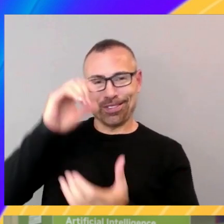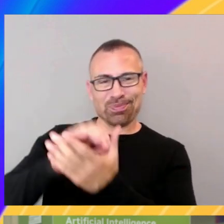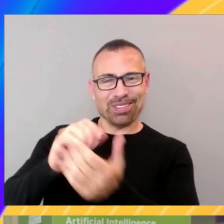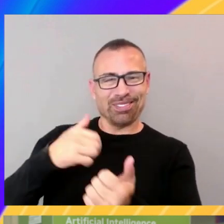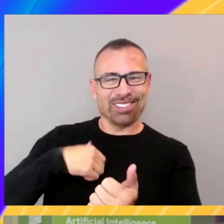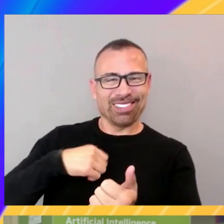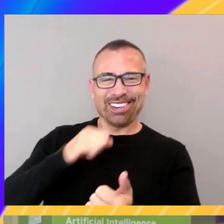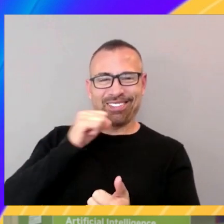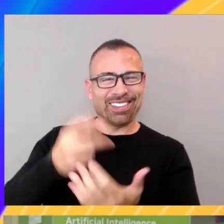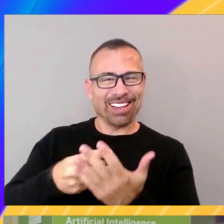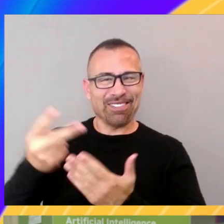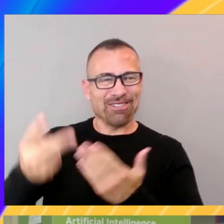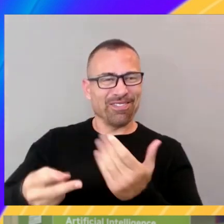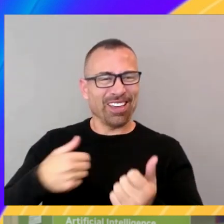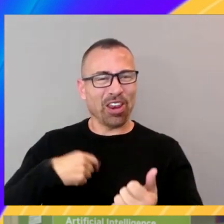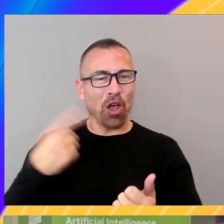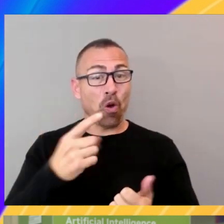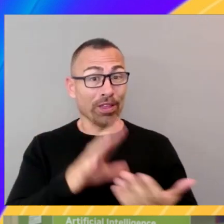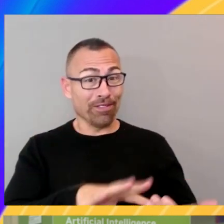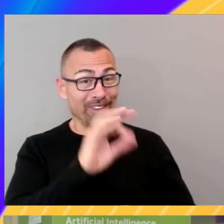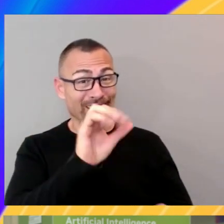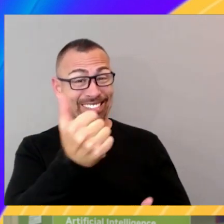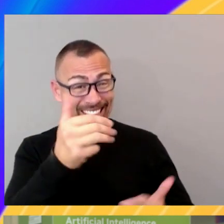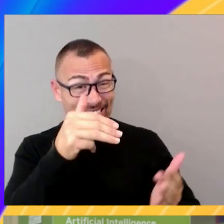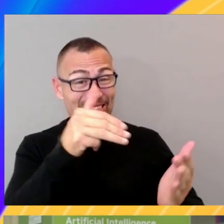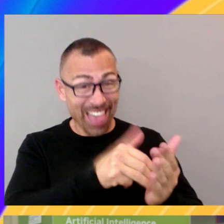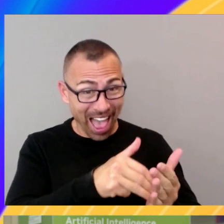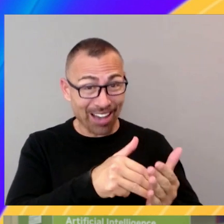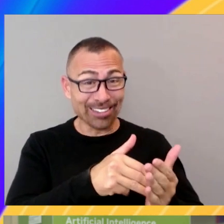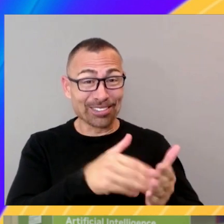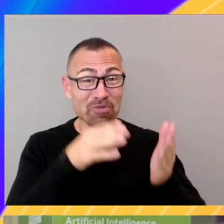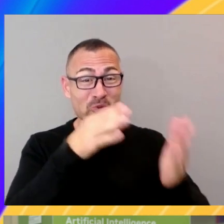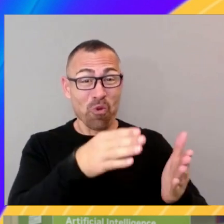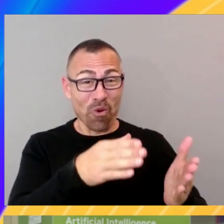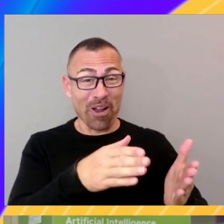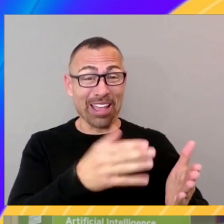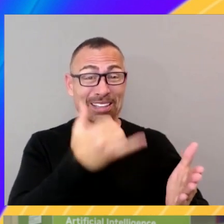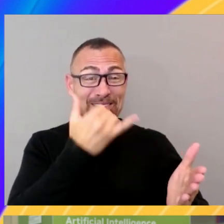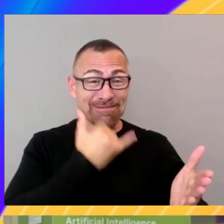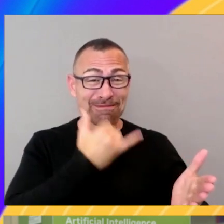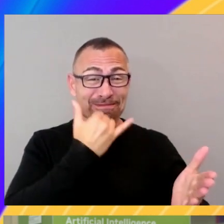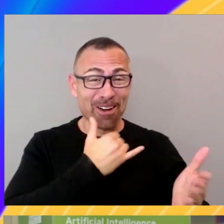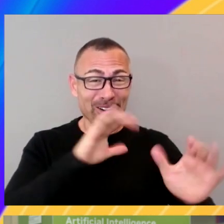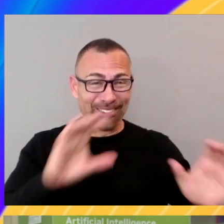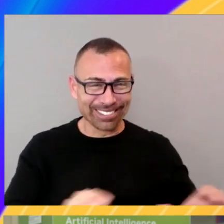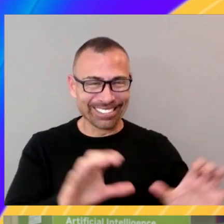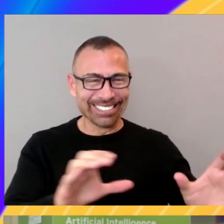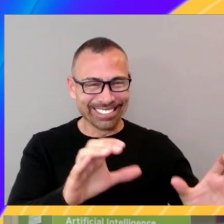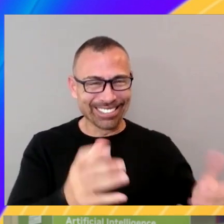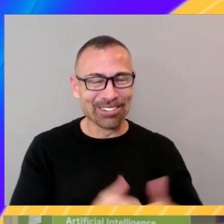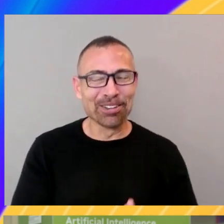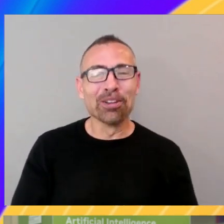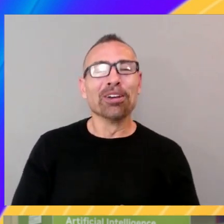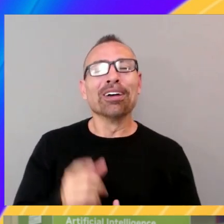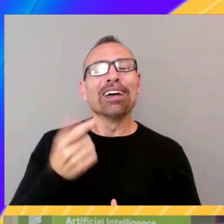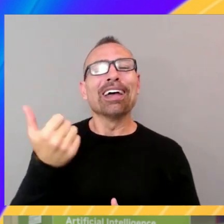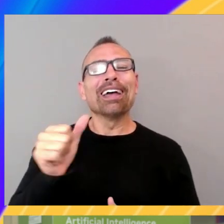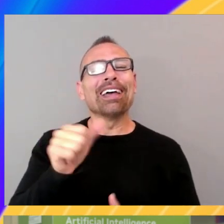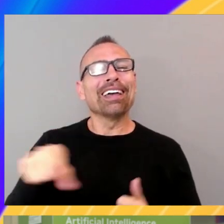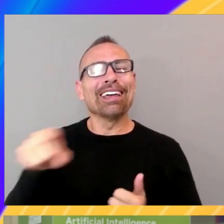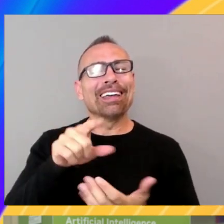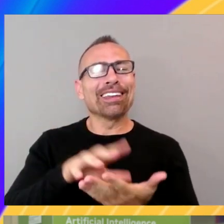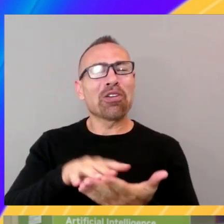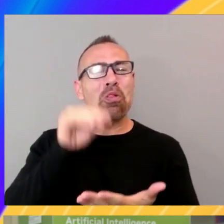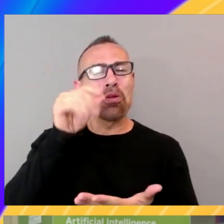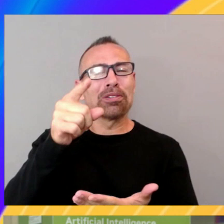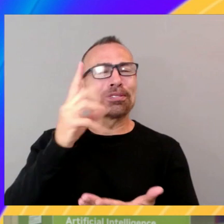something incorrectly. Were there any? Not even different, just incorrectly. Were there any learnings that you had when going along through,